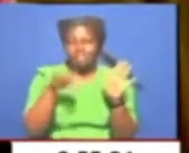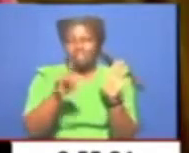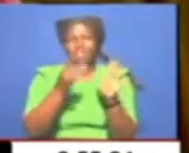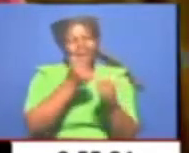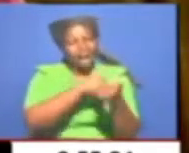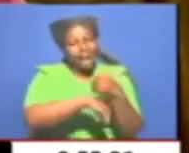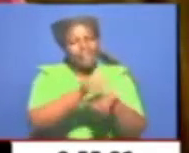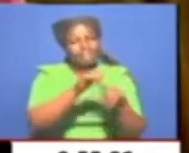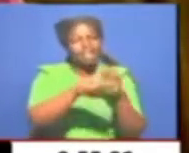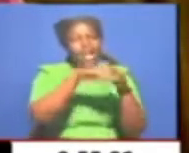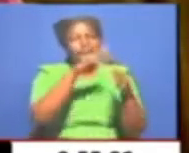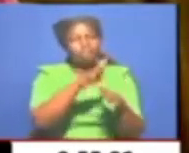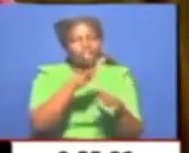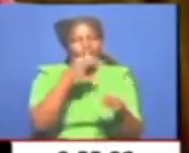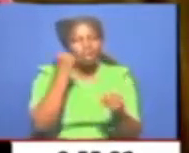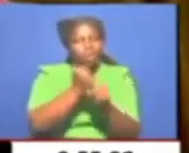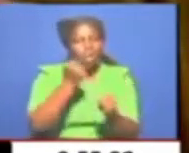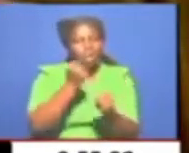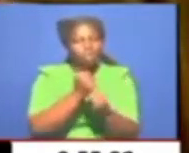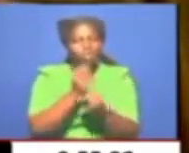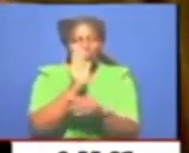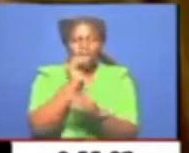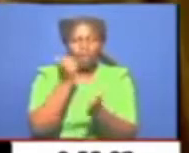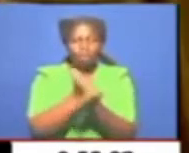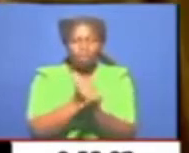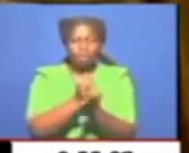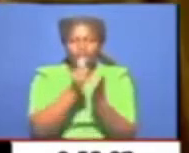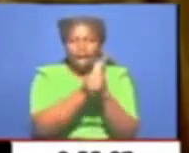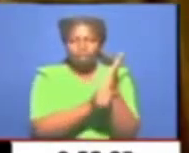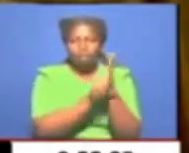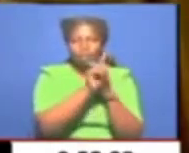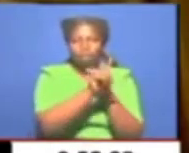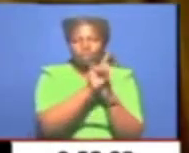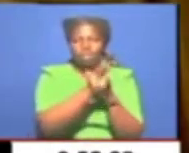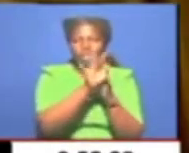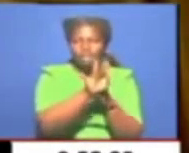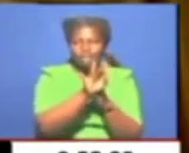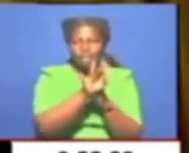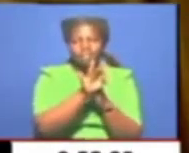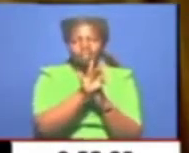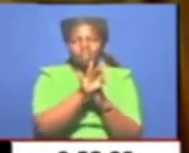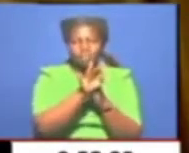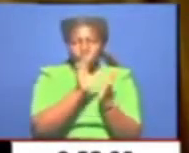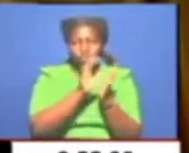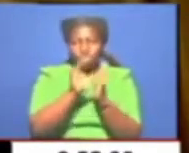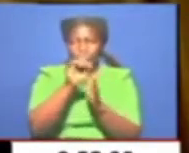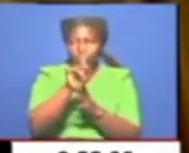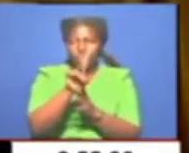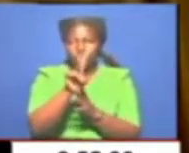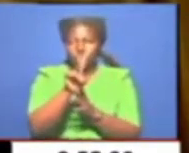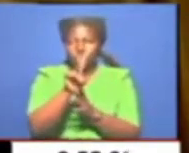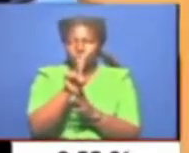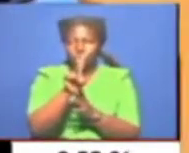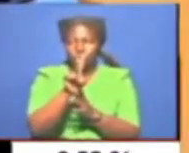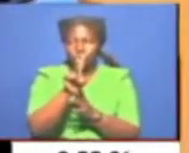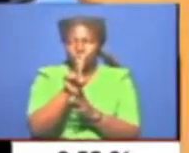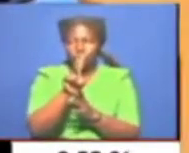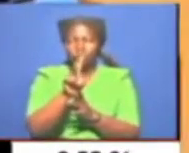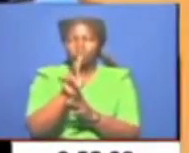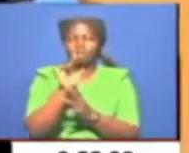the functions of his office, Article 143, Clause 2 did not prohibit us from instituting an action against